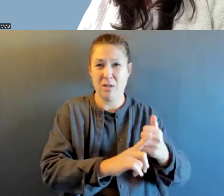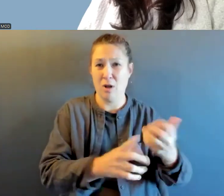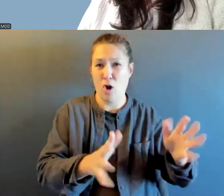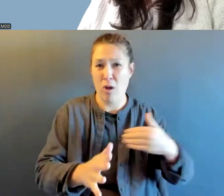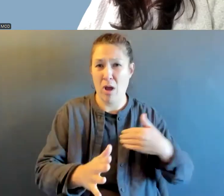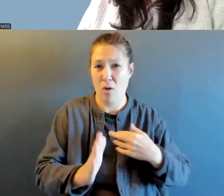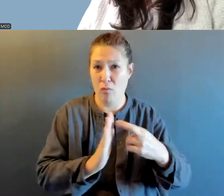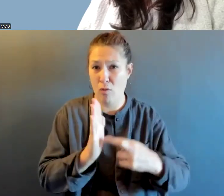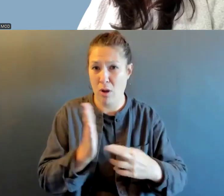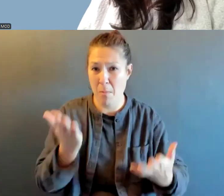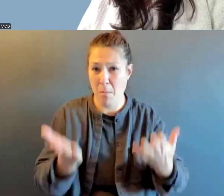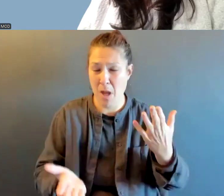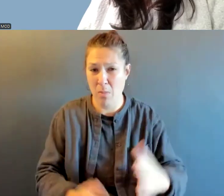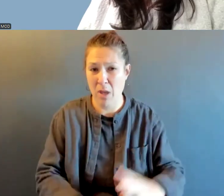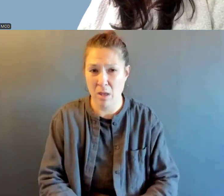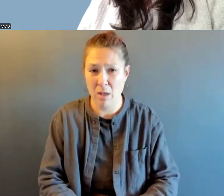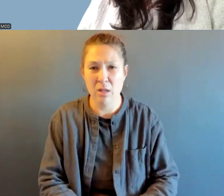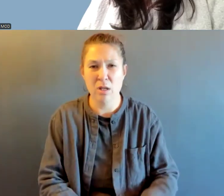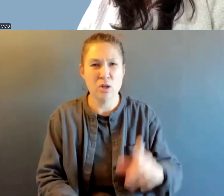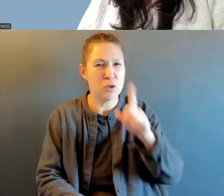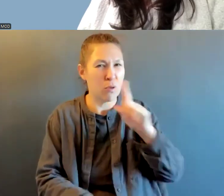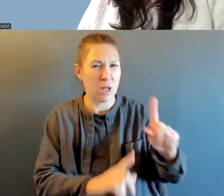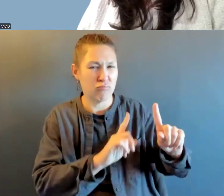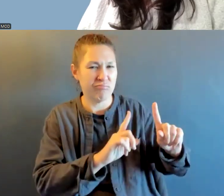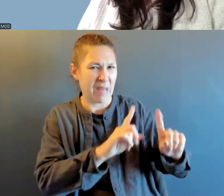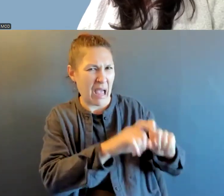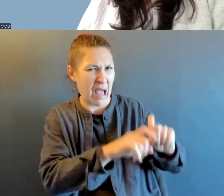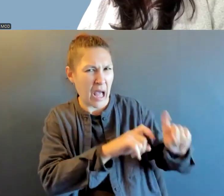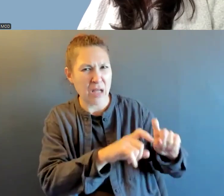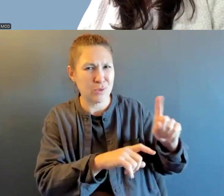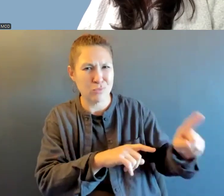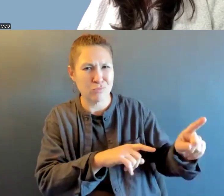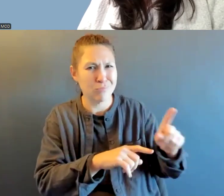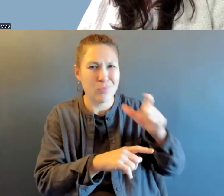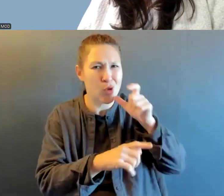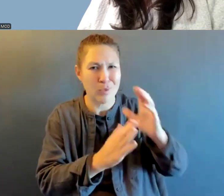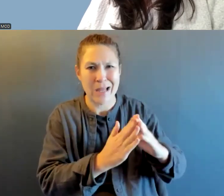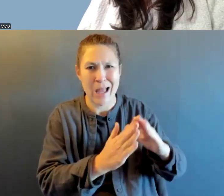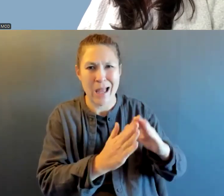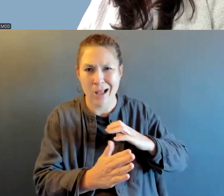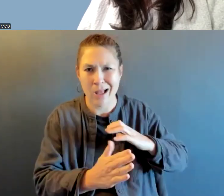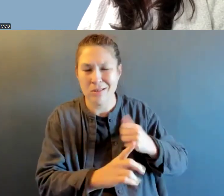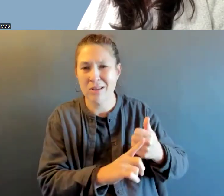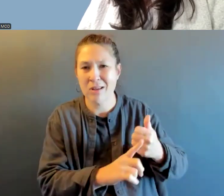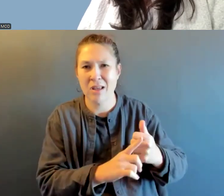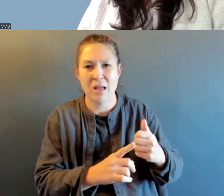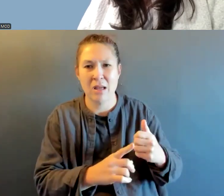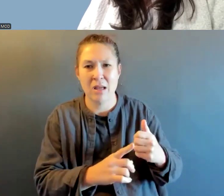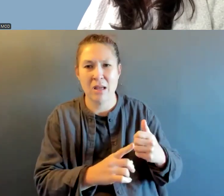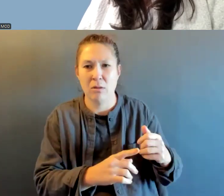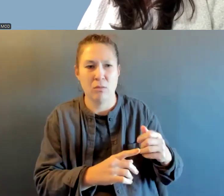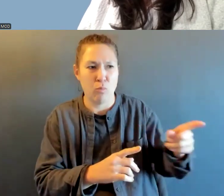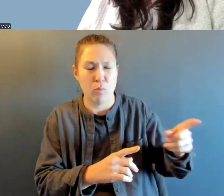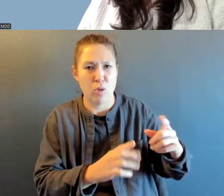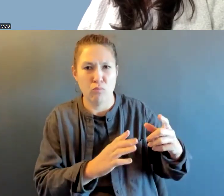it. Yes, so I would again check with your appointing authority and town council about how that works in your municipality.